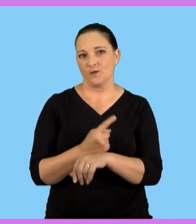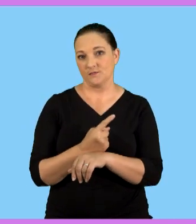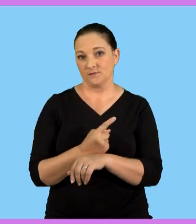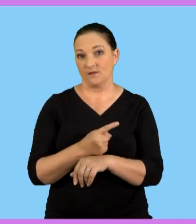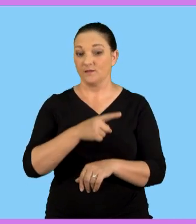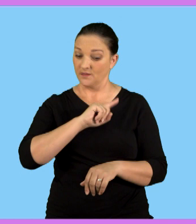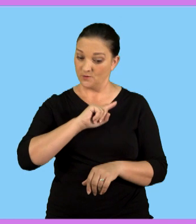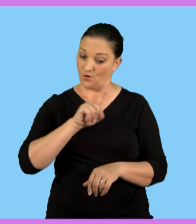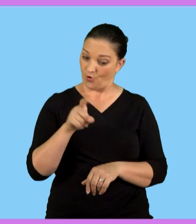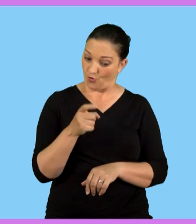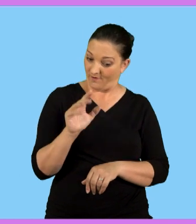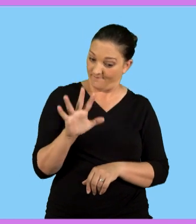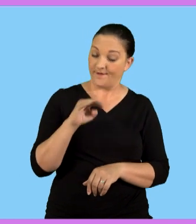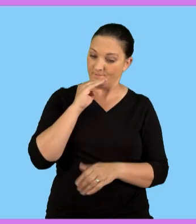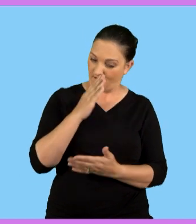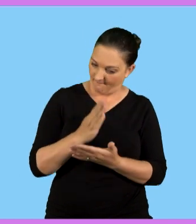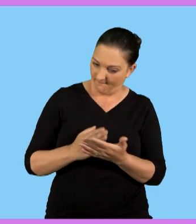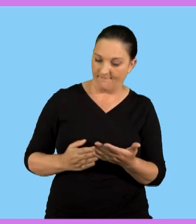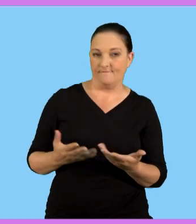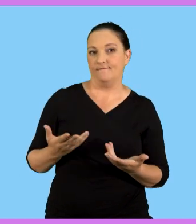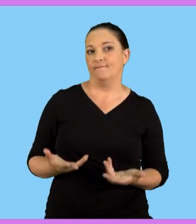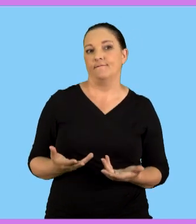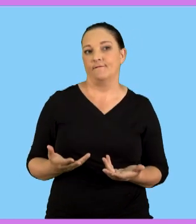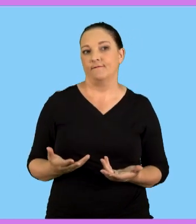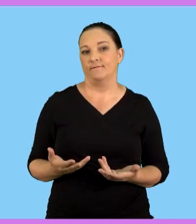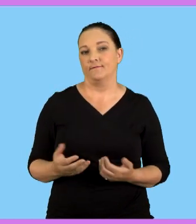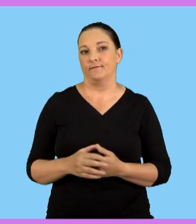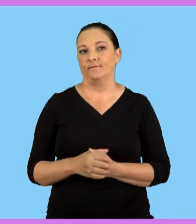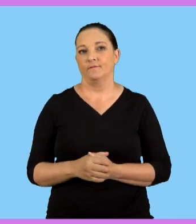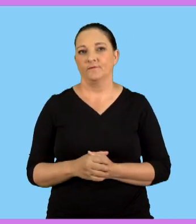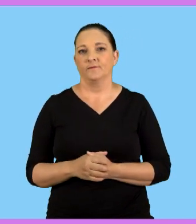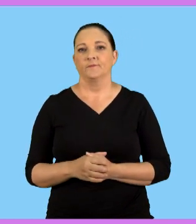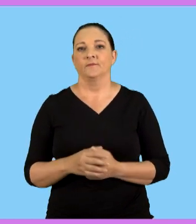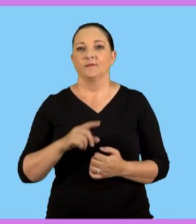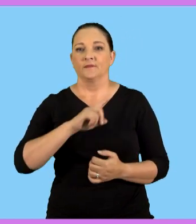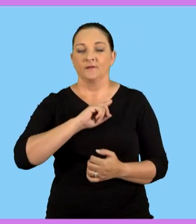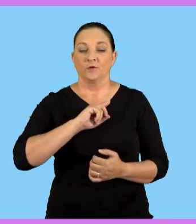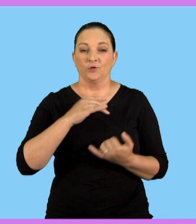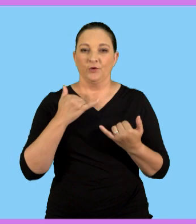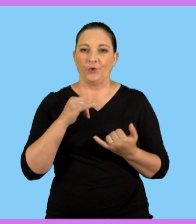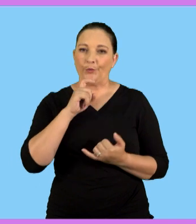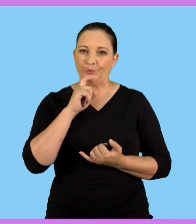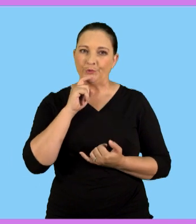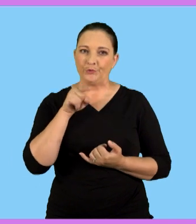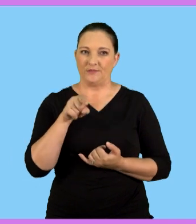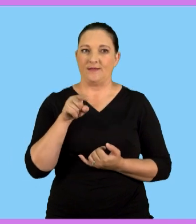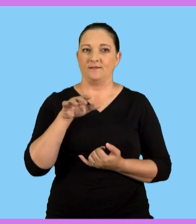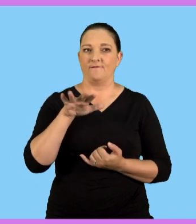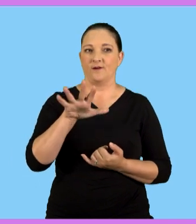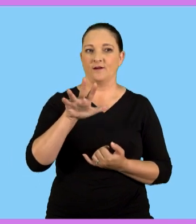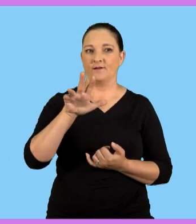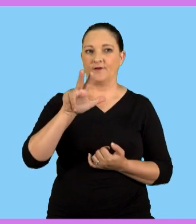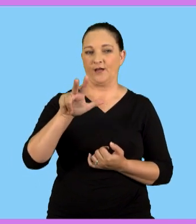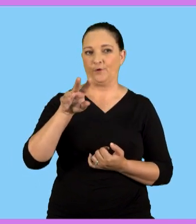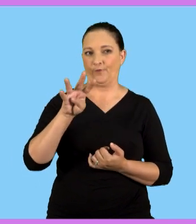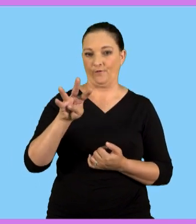can you see that? 5 is a decimal there, it's half, right? So therefore it's 6.5 hours. So let's type that in.